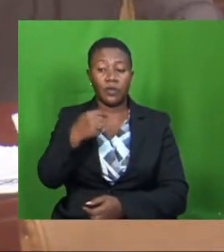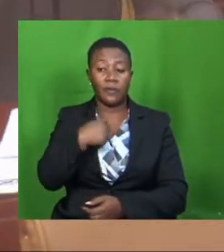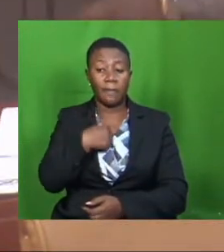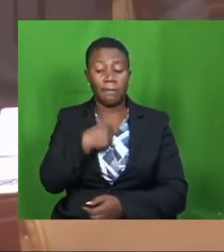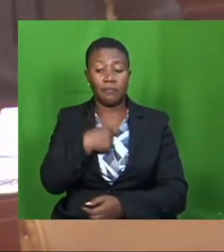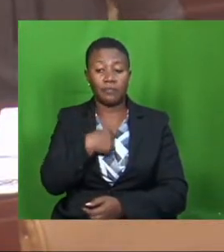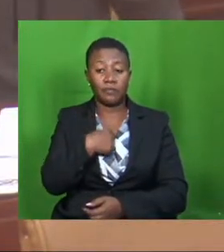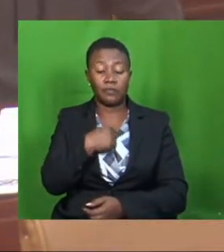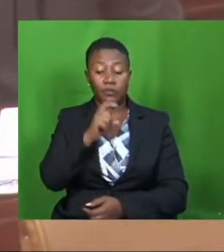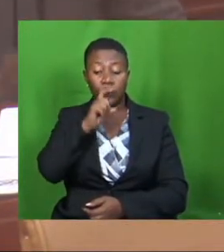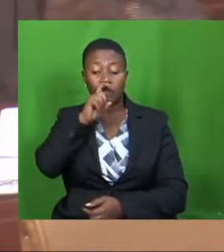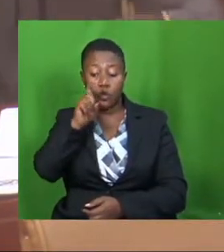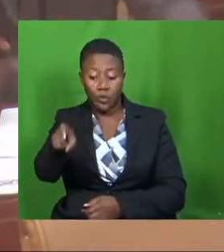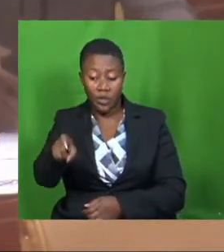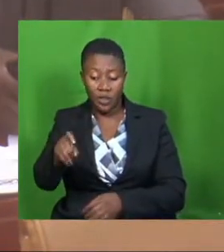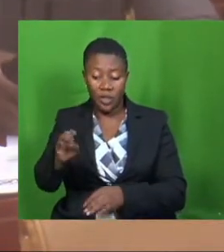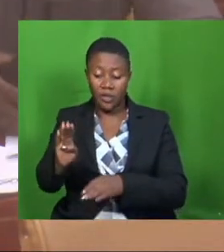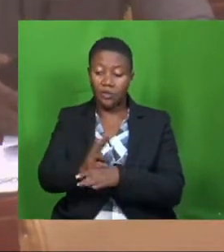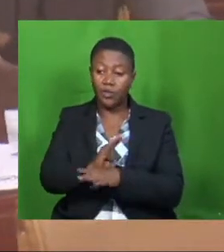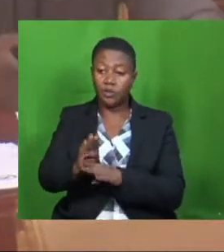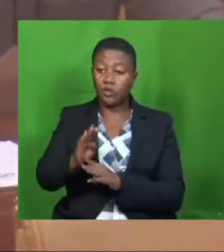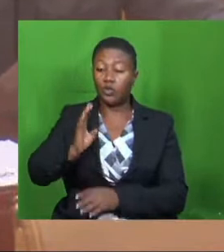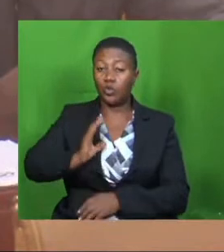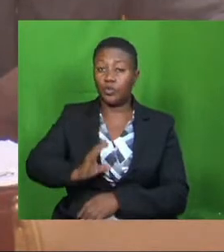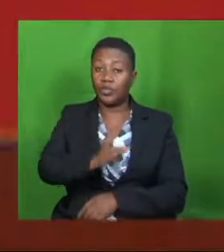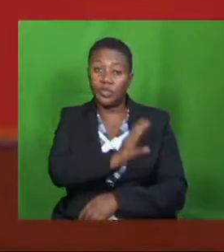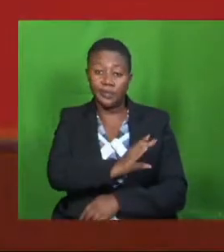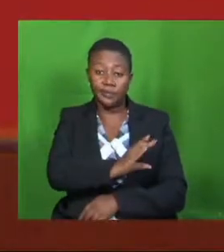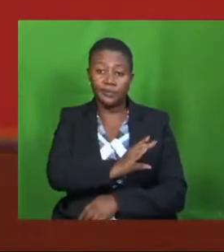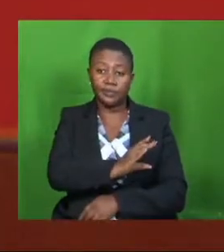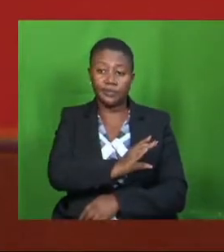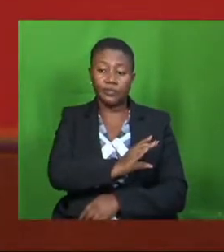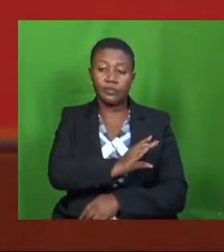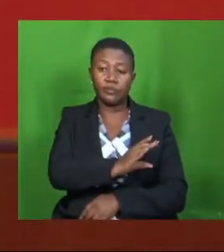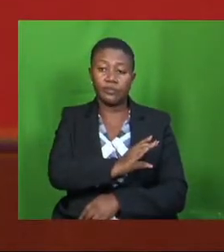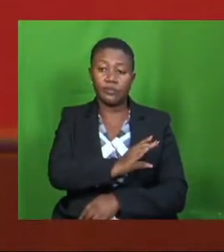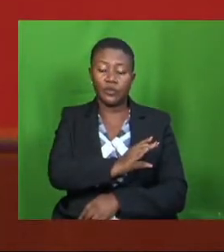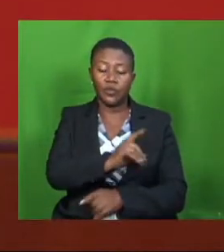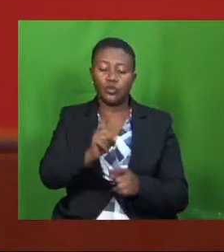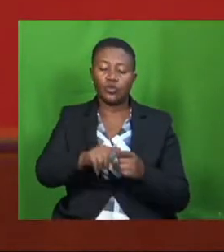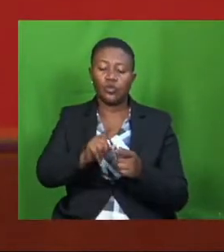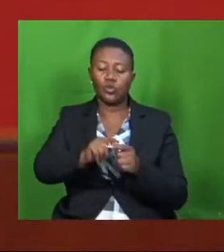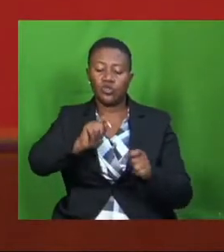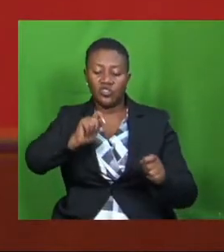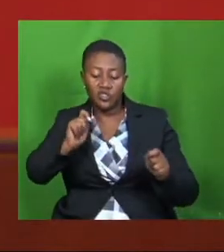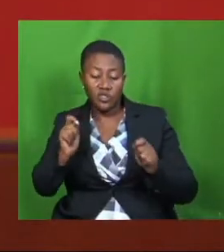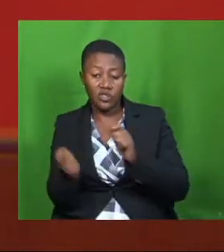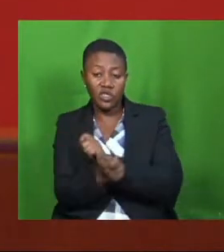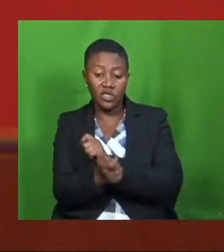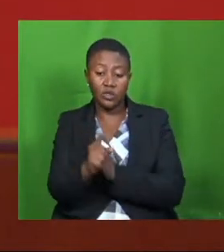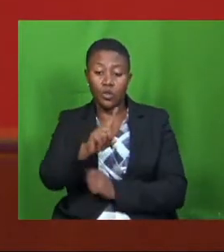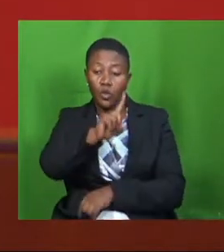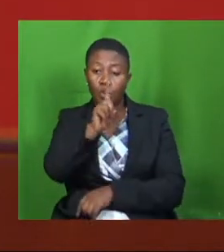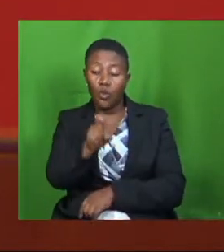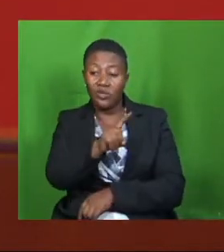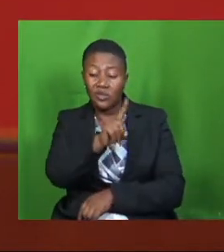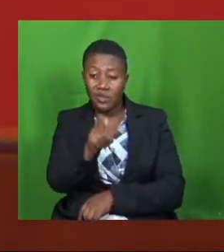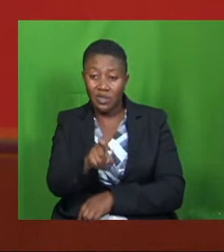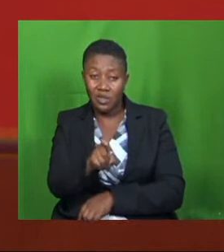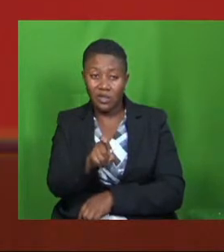allow the then Minister for Finance. Usually, I don't know why it's Ministers for Finance who come to have